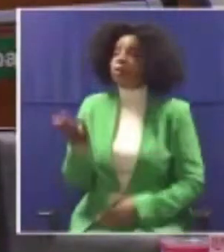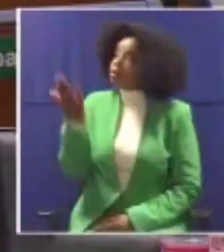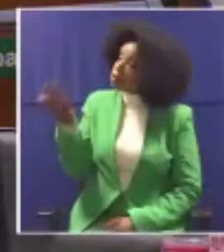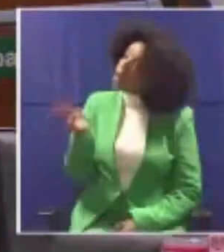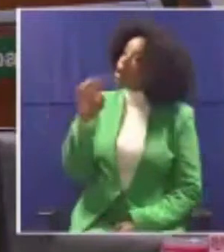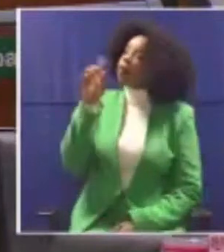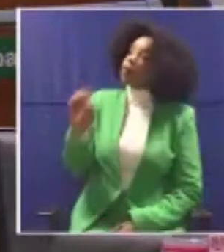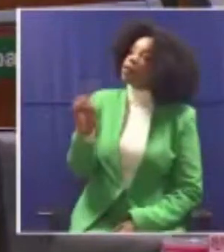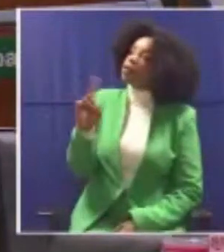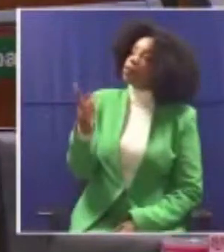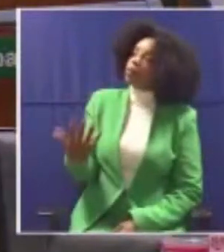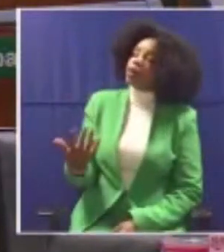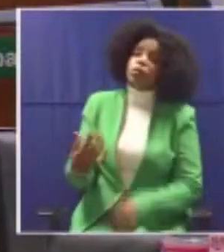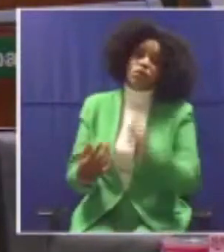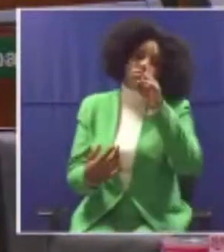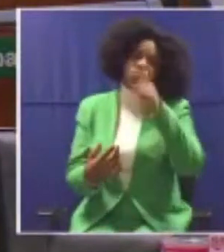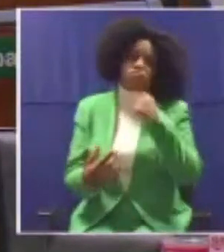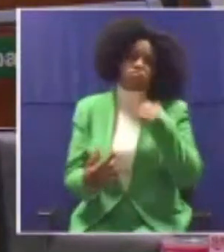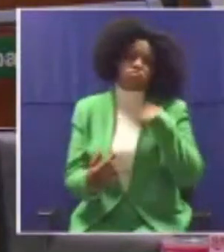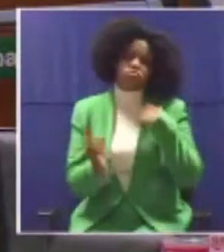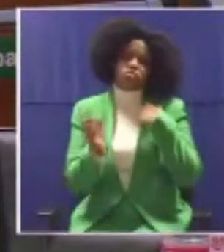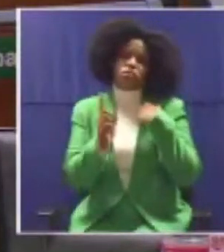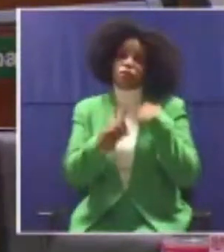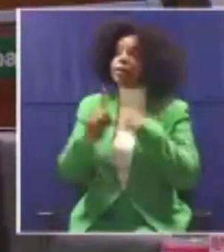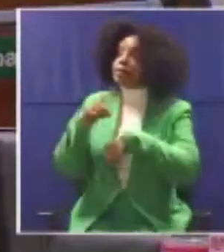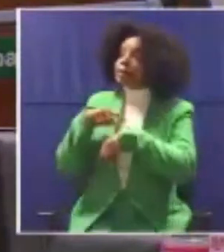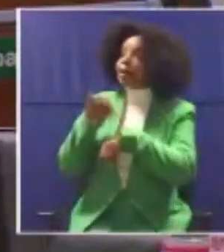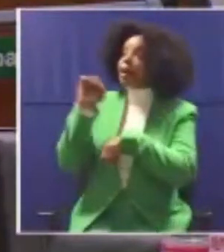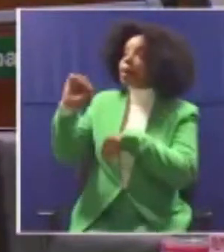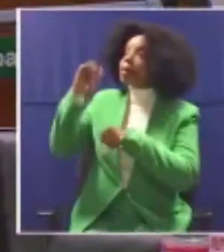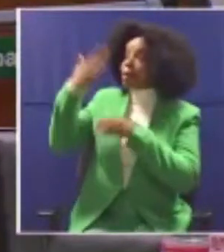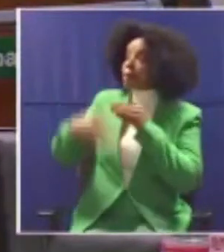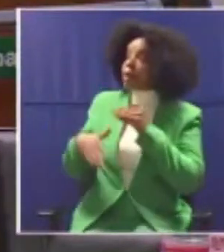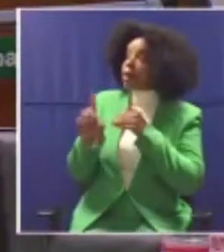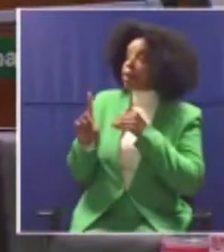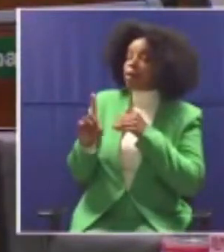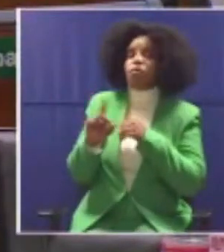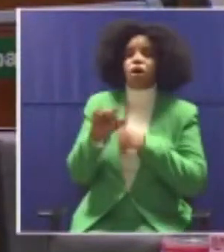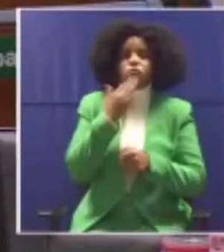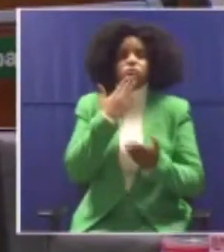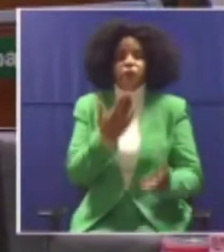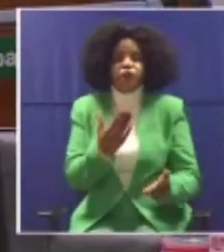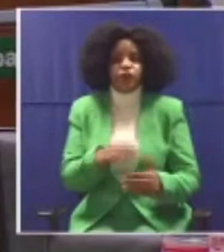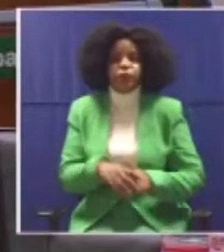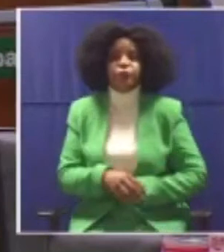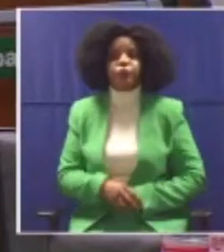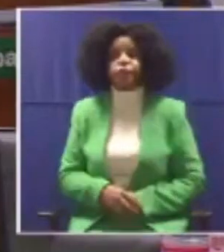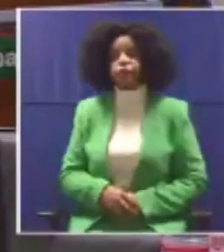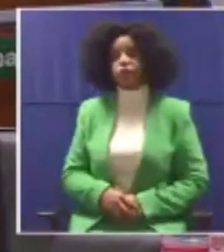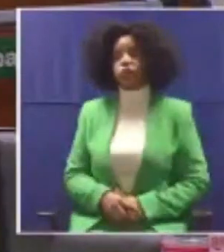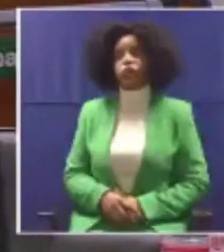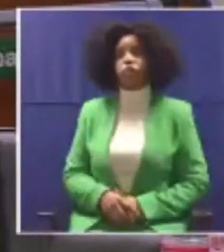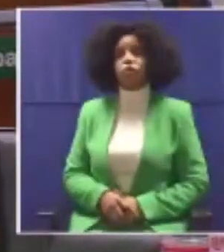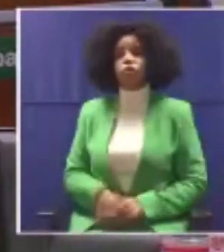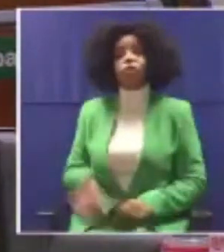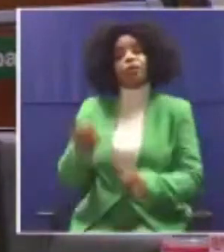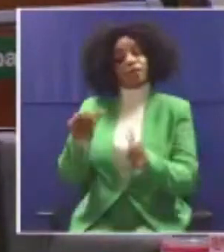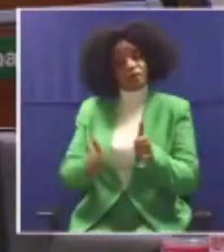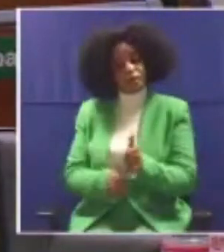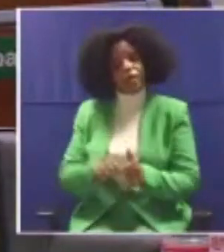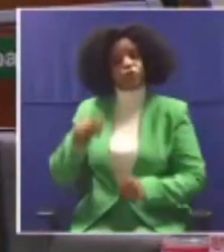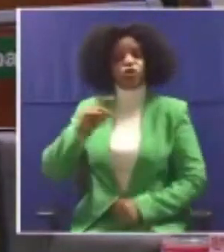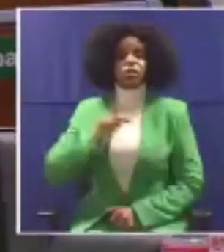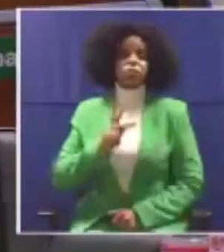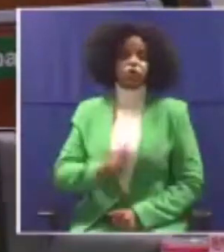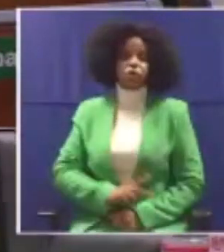I'm getting to the question, Chair. Your time is expiring, Honorable Member. Thank you, Chair. Deputy President, do we not have a